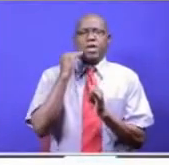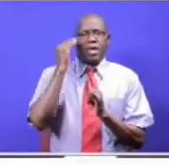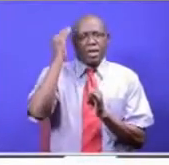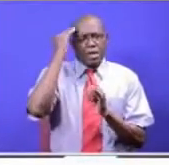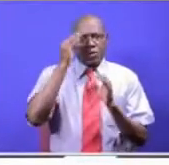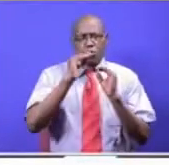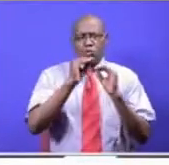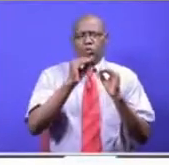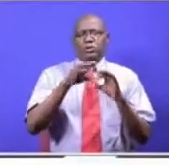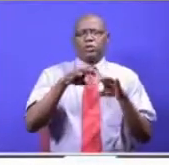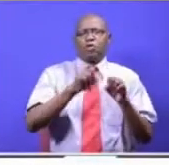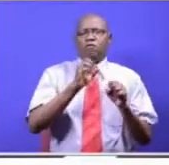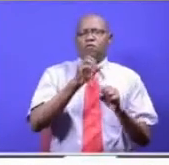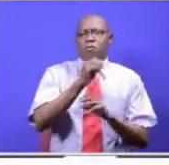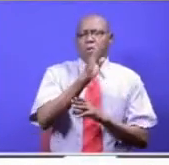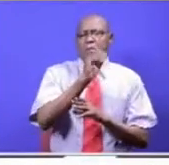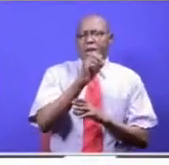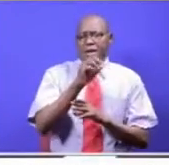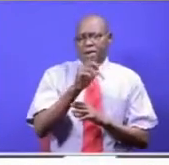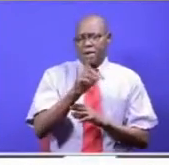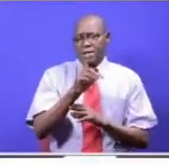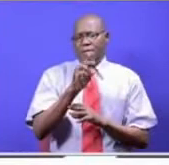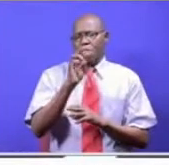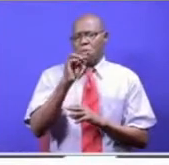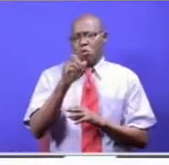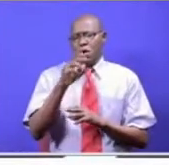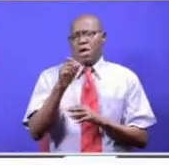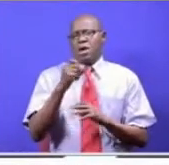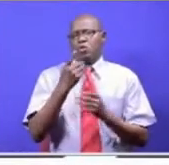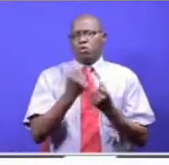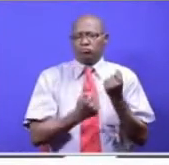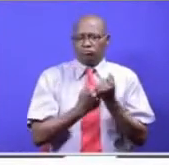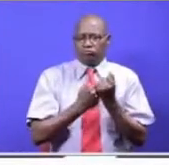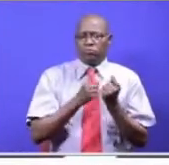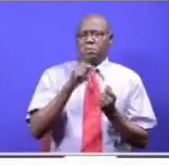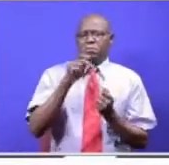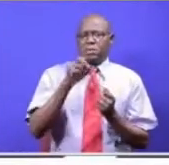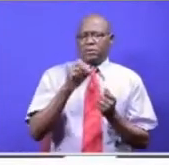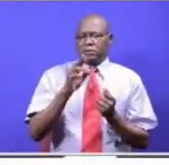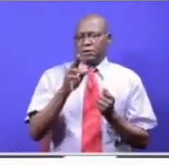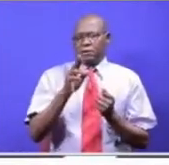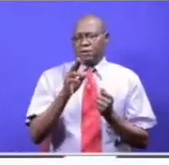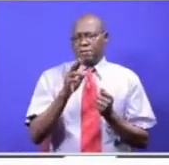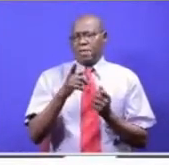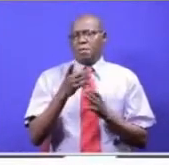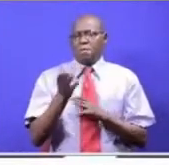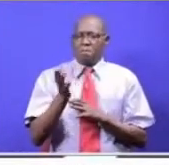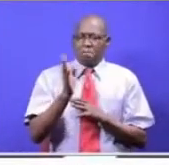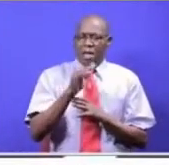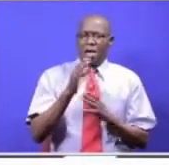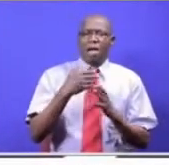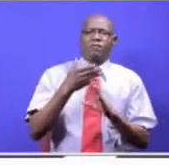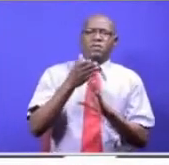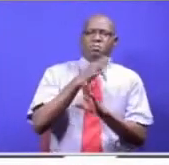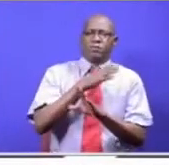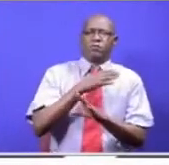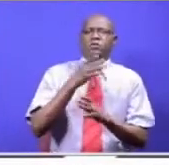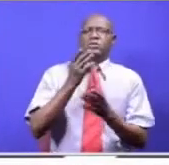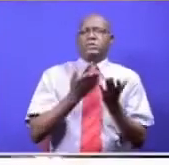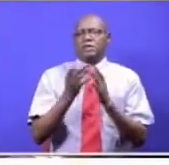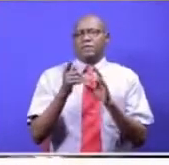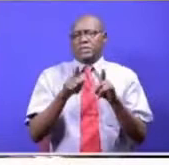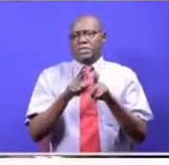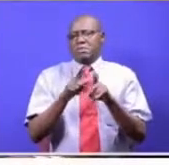from Bernard Mwalala and will be assisted by Peter Okidi, who returns to the team after previously serving in the same